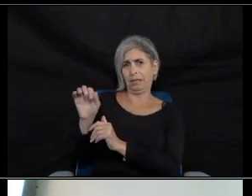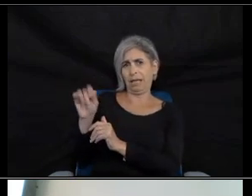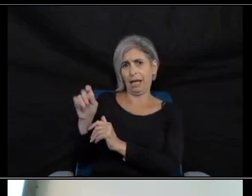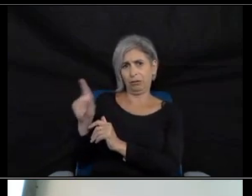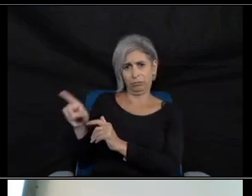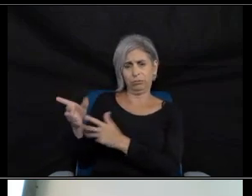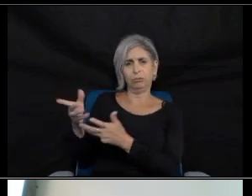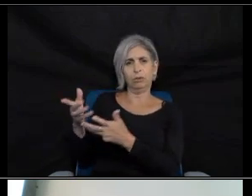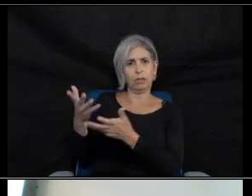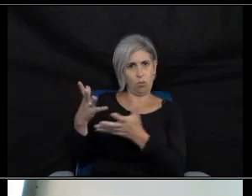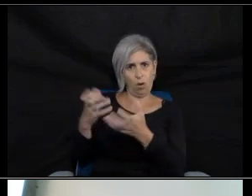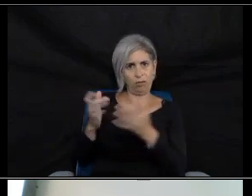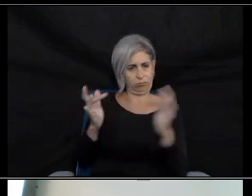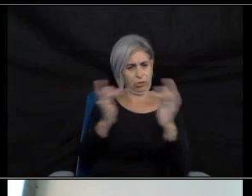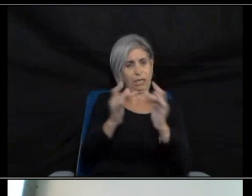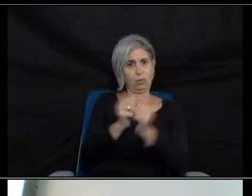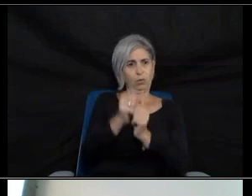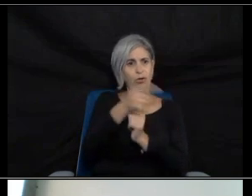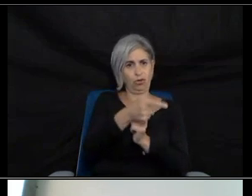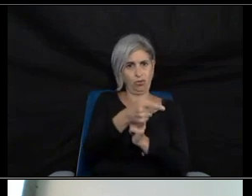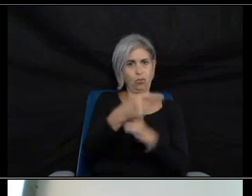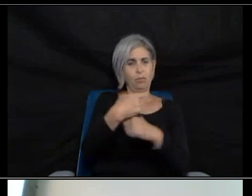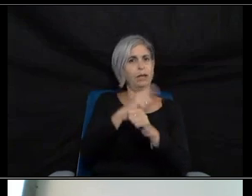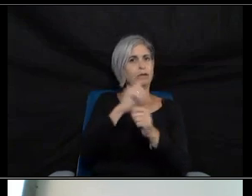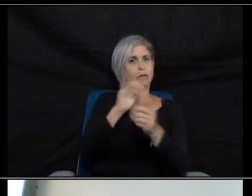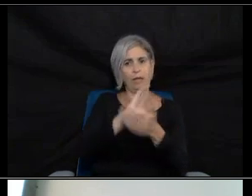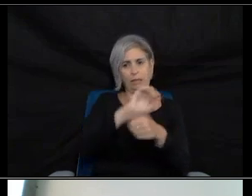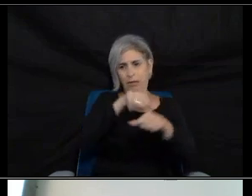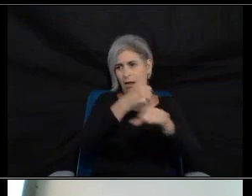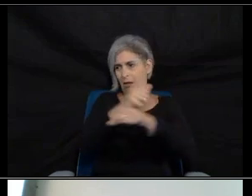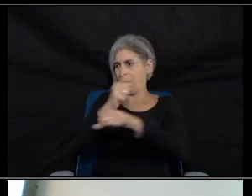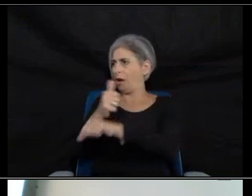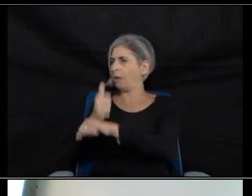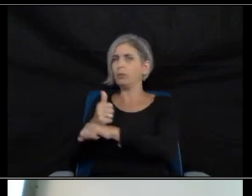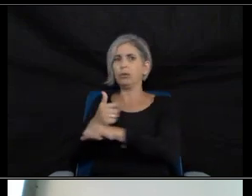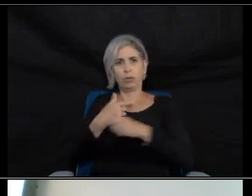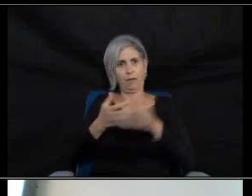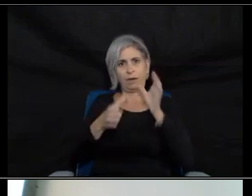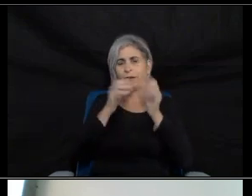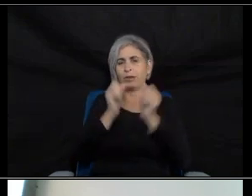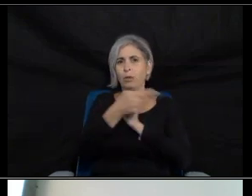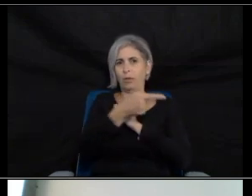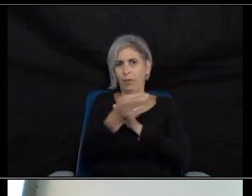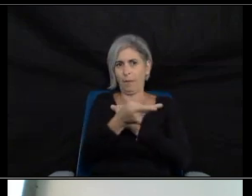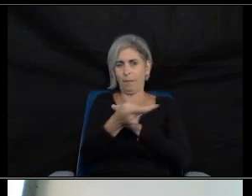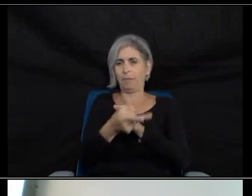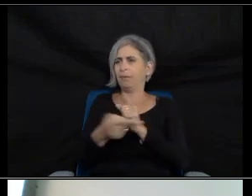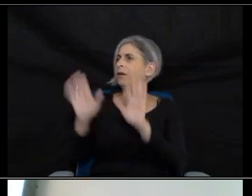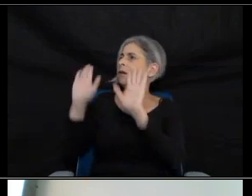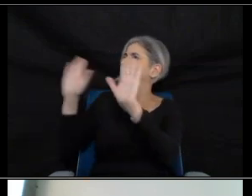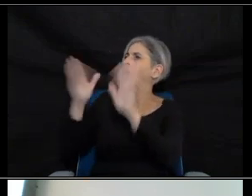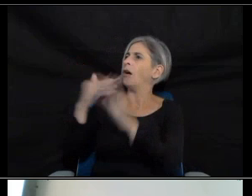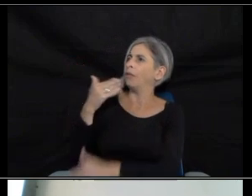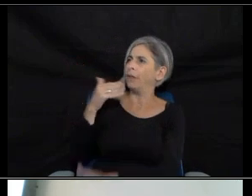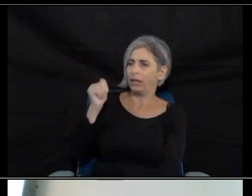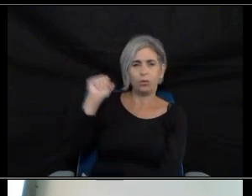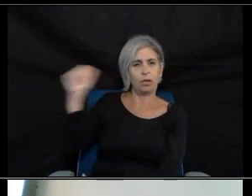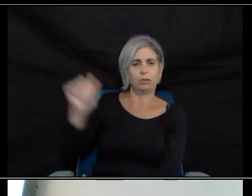willing. He wants to reach out to you, so we'll make sure all of that's arranged while we're preparing the RFP. Okay, excellent. And